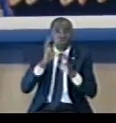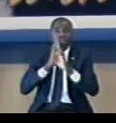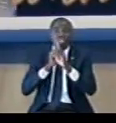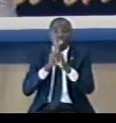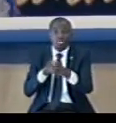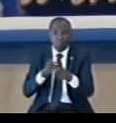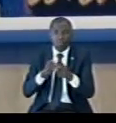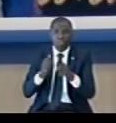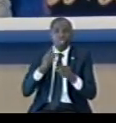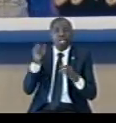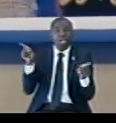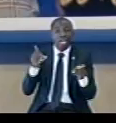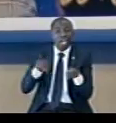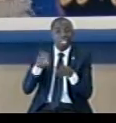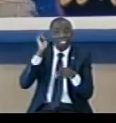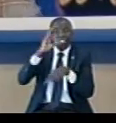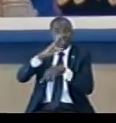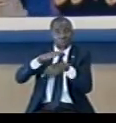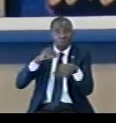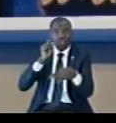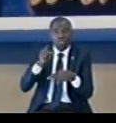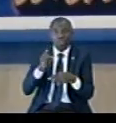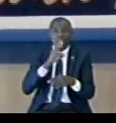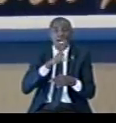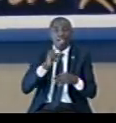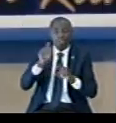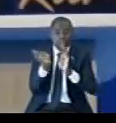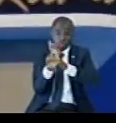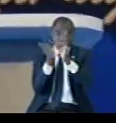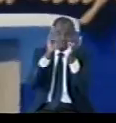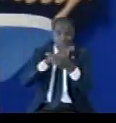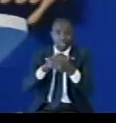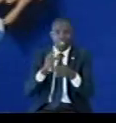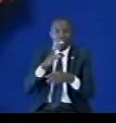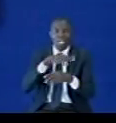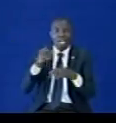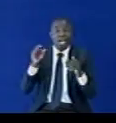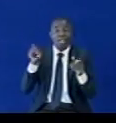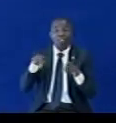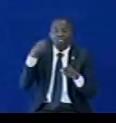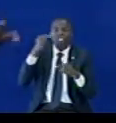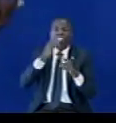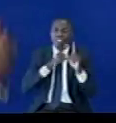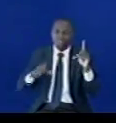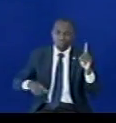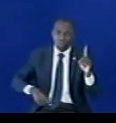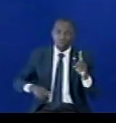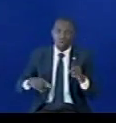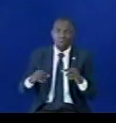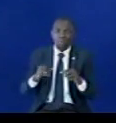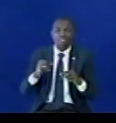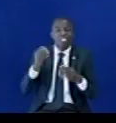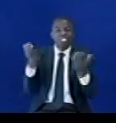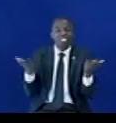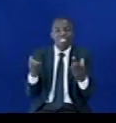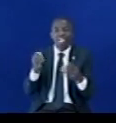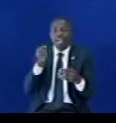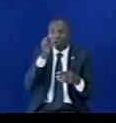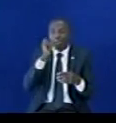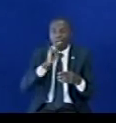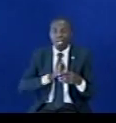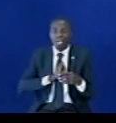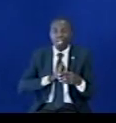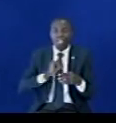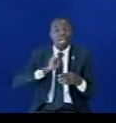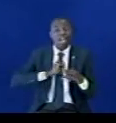he calls you and you repent, as he calls you and you say, yes, Lord, here I am. I